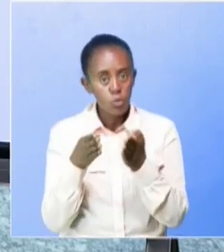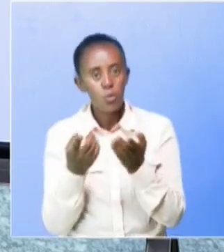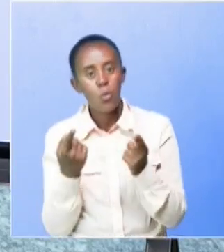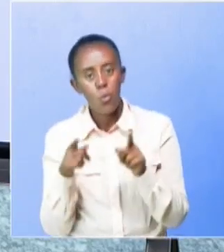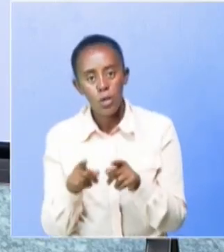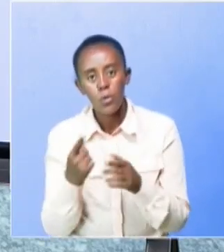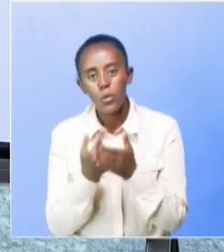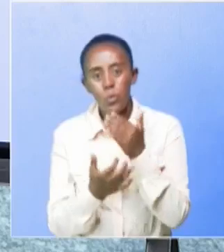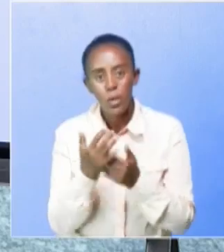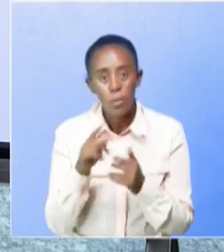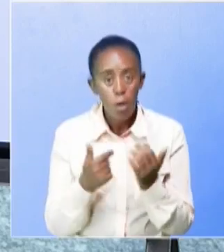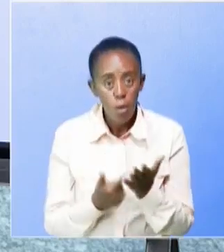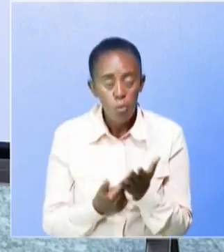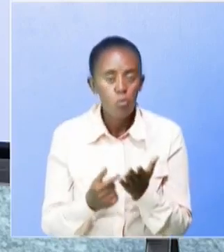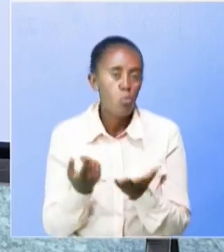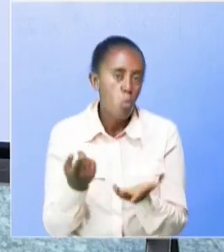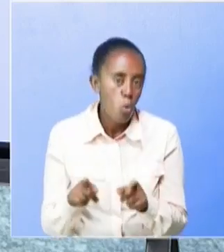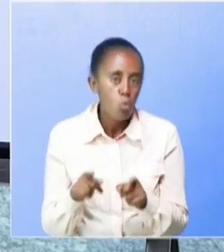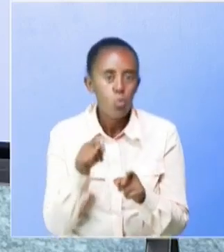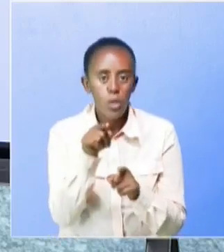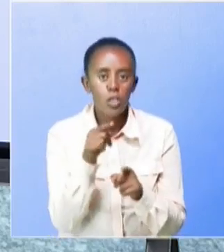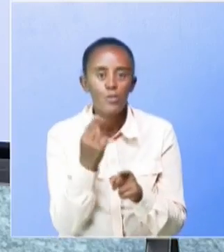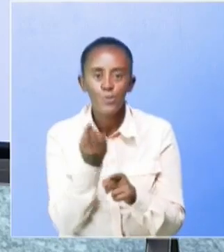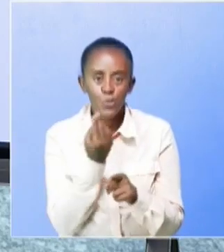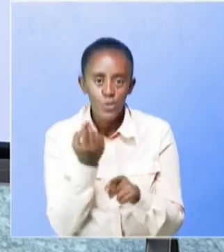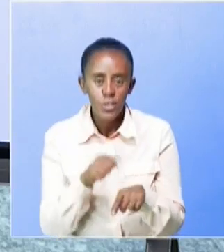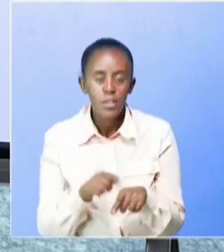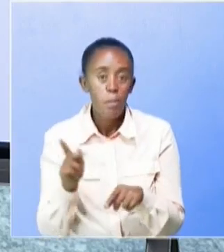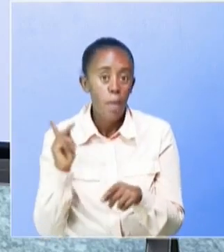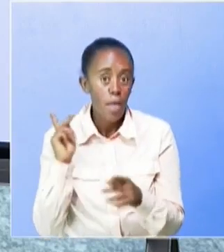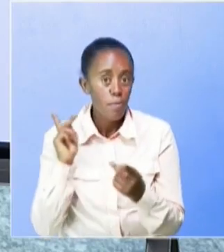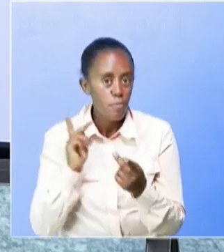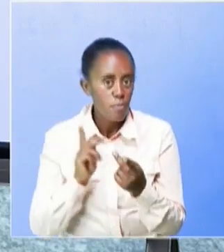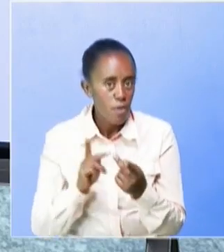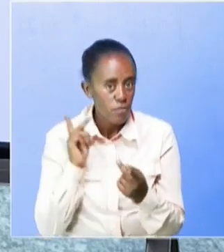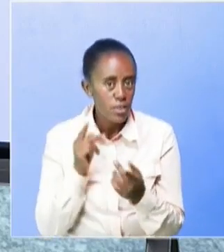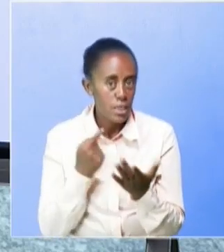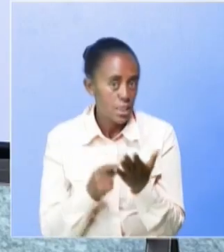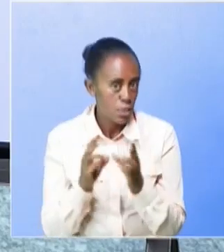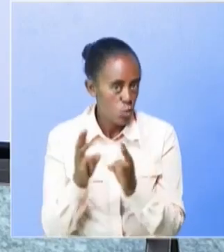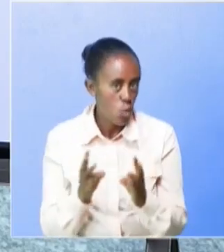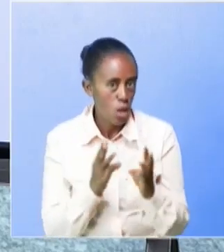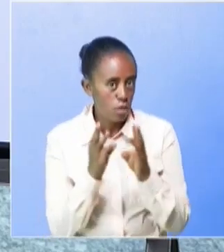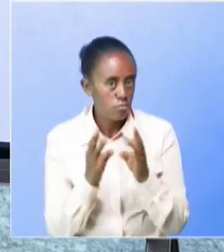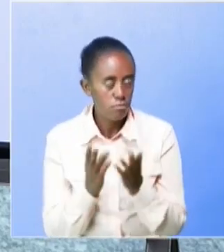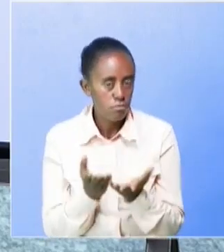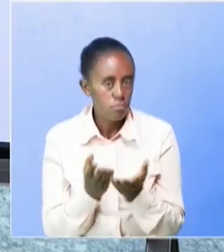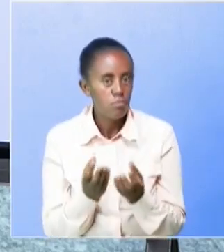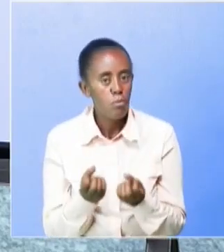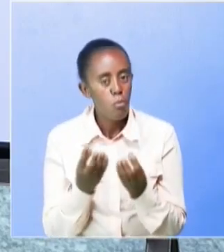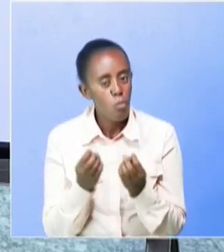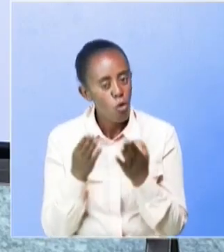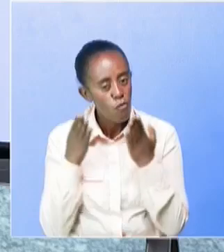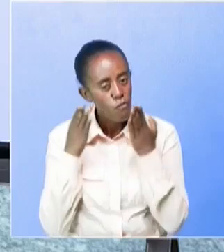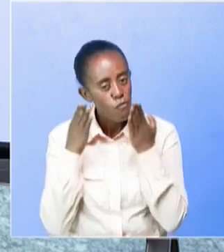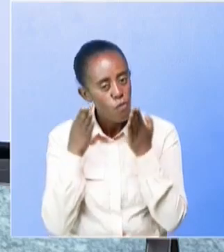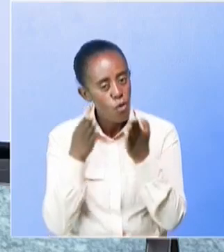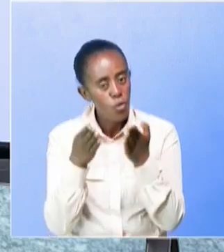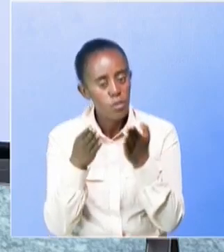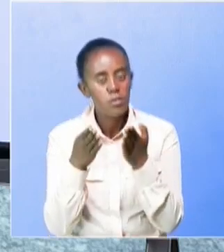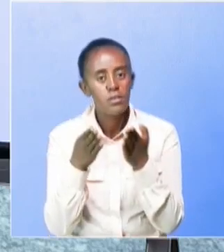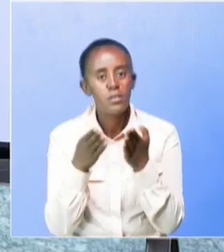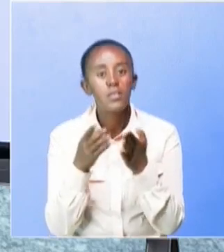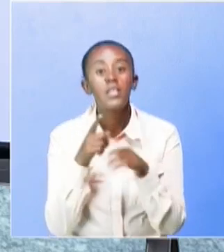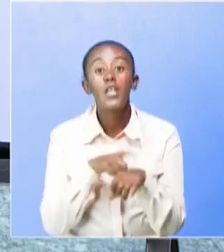we are talking about or when we are using the past perfect in this way. We are more focused on